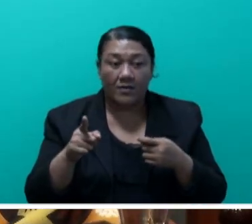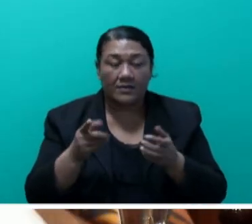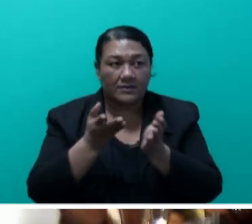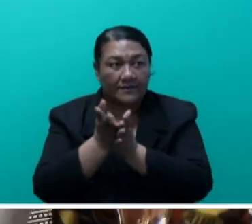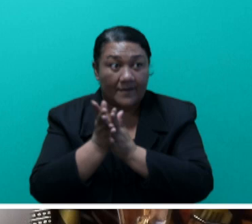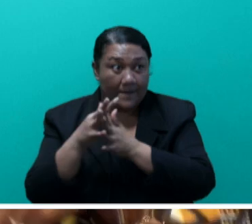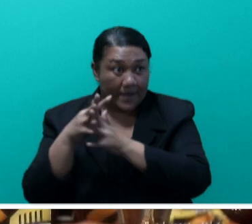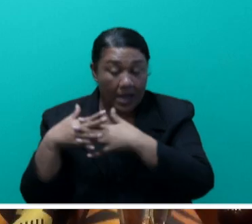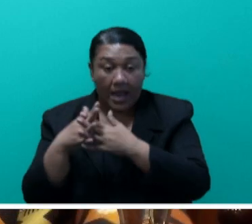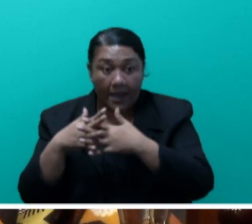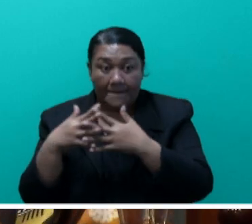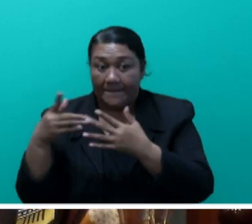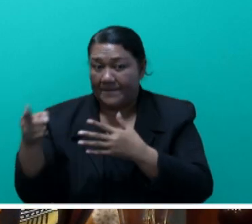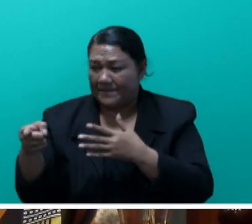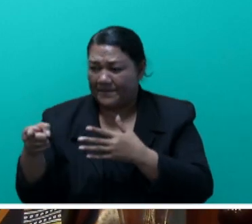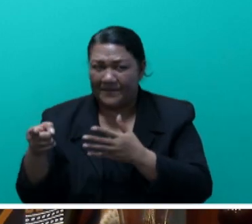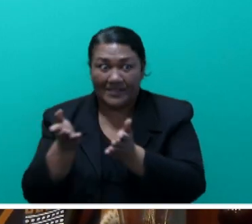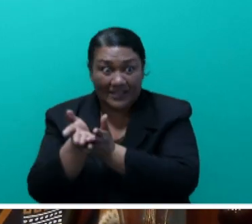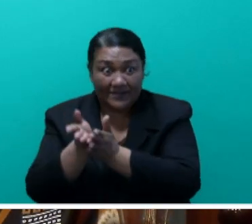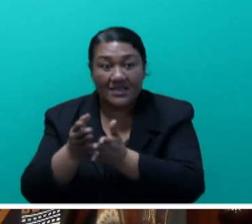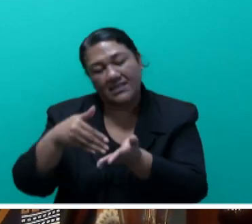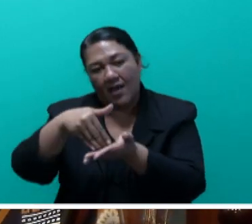has now been approved. And